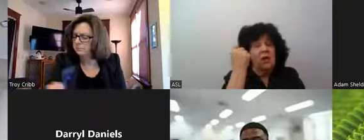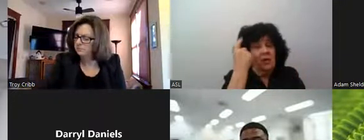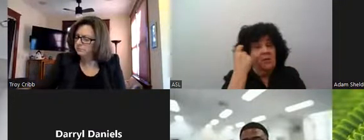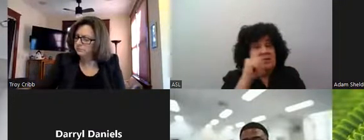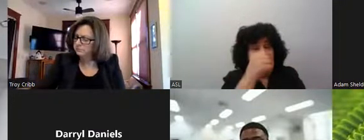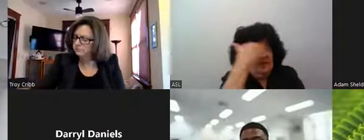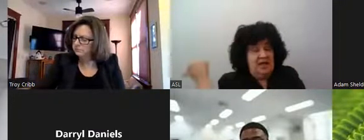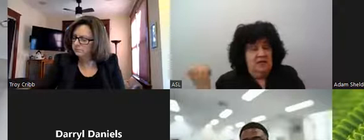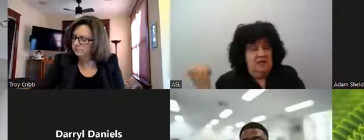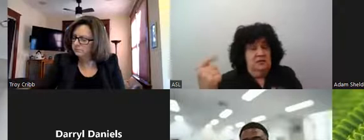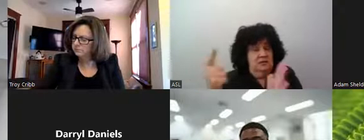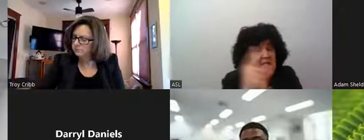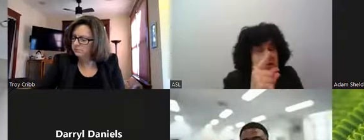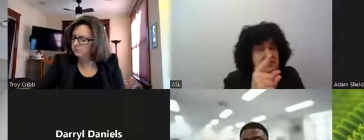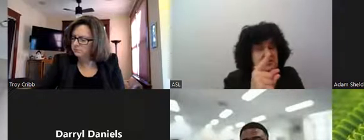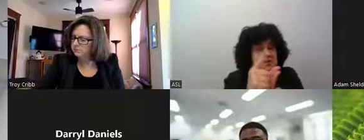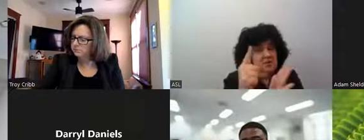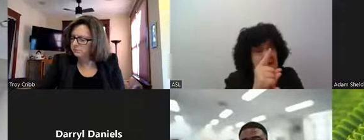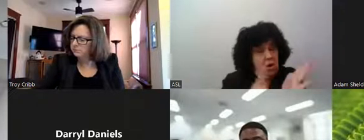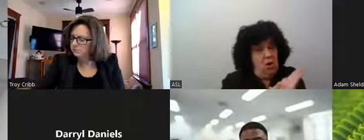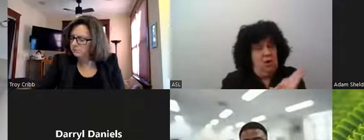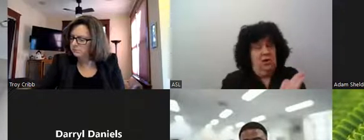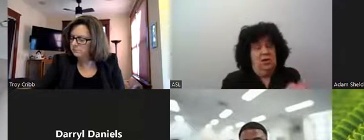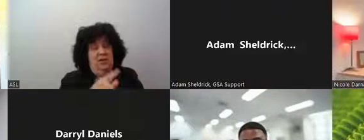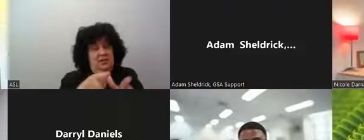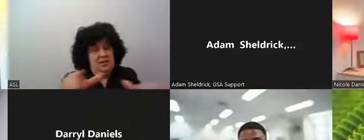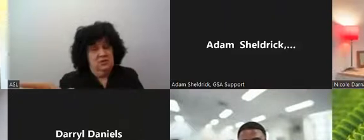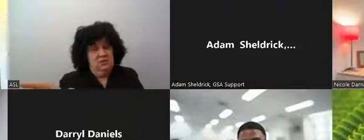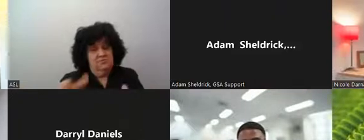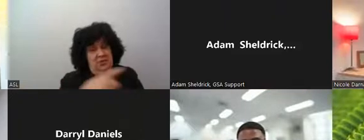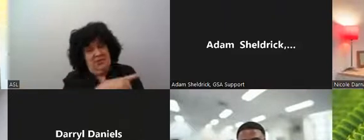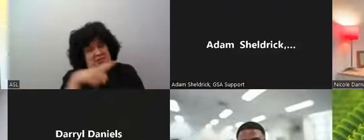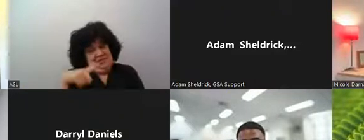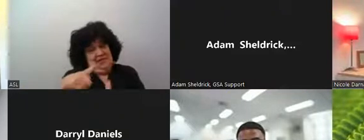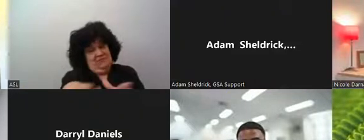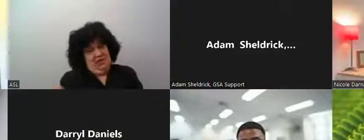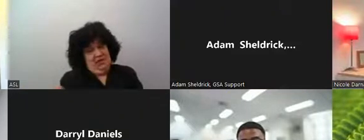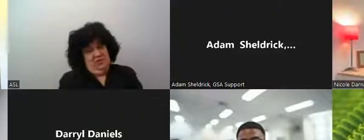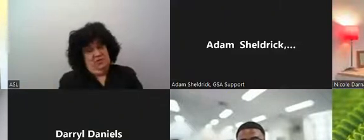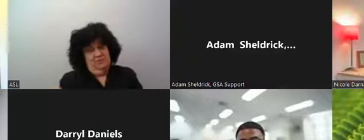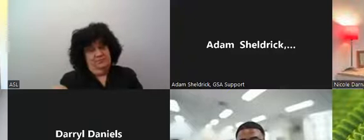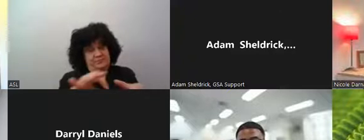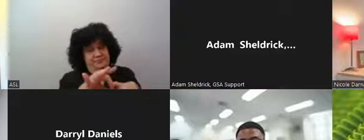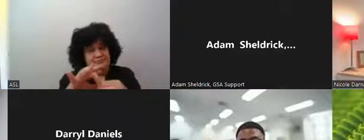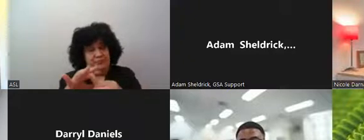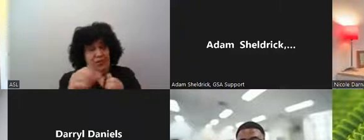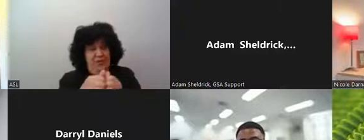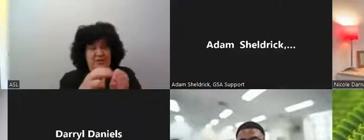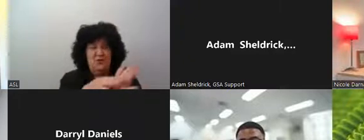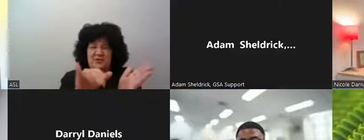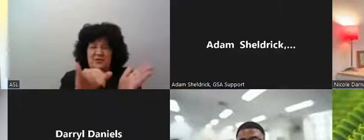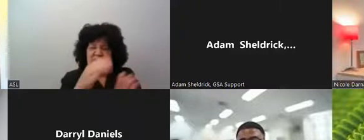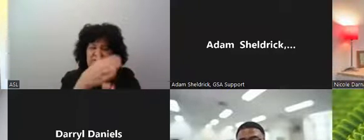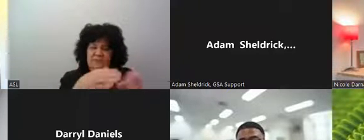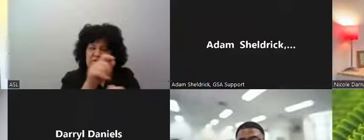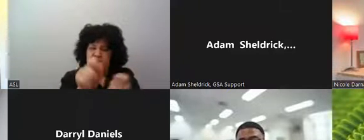regards to things like diversity spend or subcontracting plans, there was specific targeted